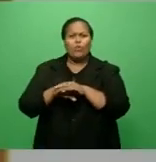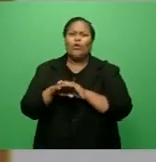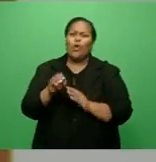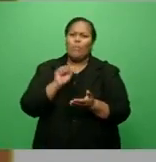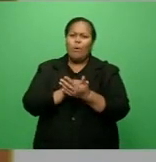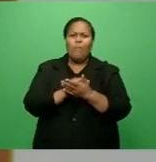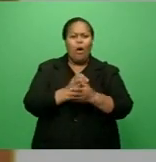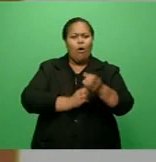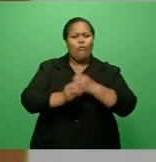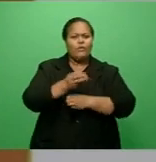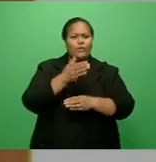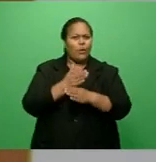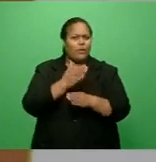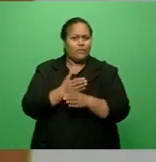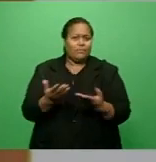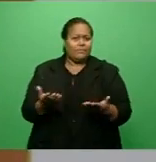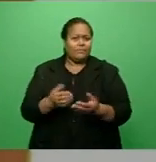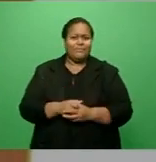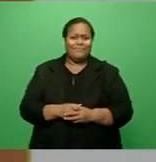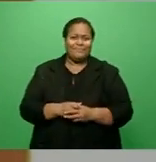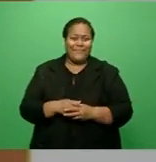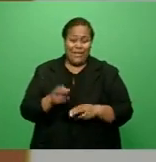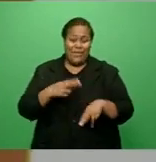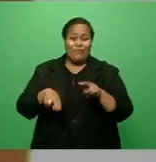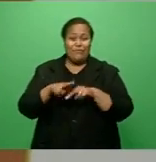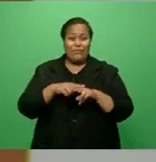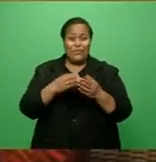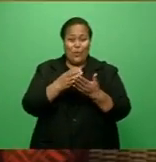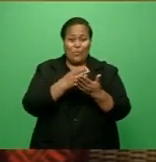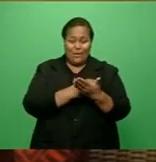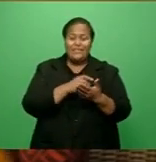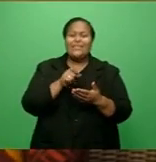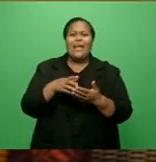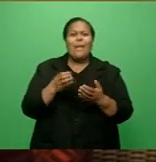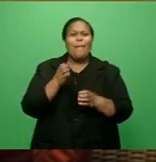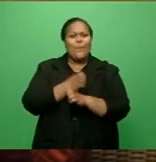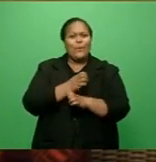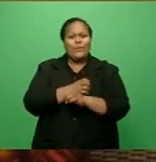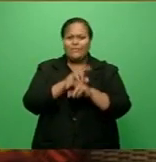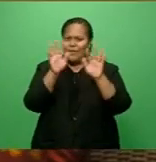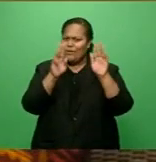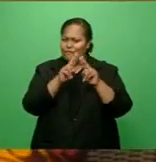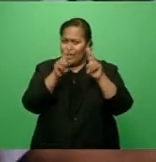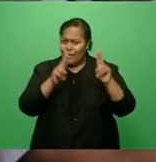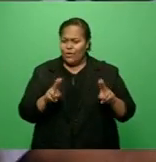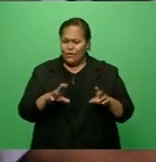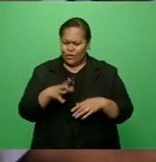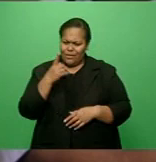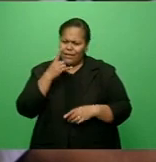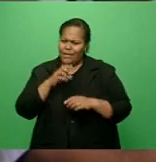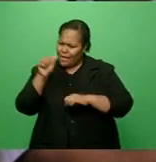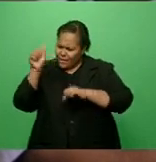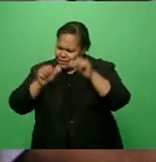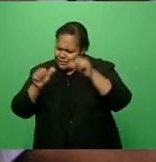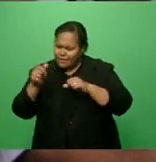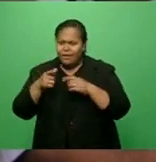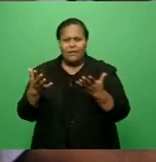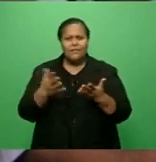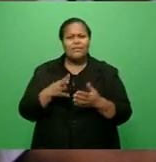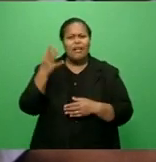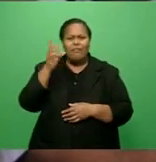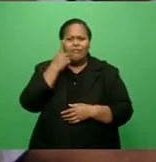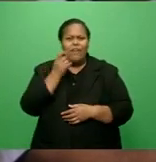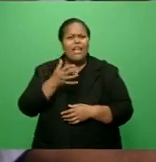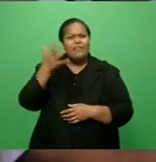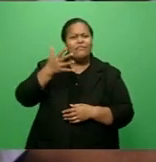jobs. The Fiji Commerce and Employers Federation surveyed 271 members and found only 15% of workers are youths, calling